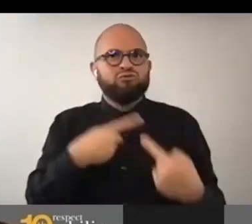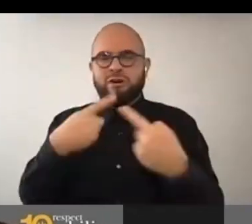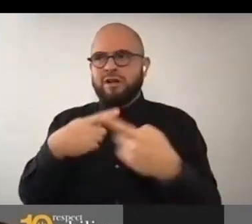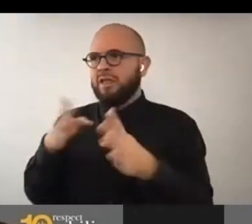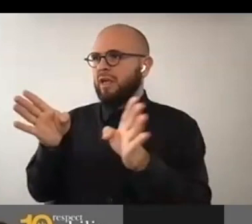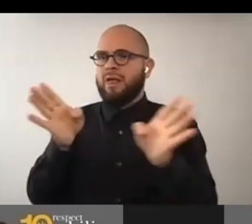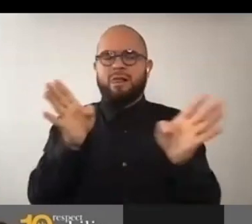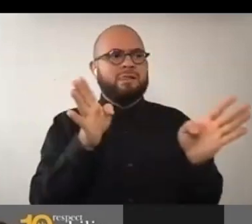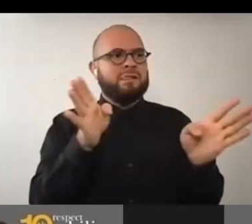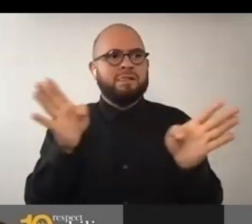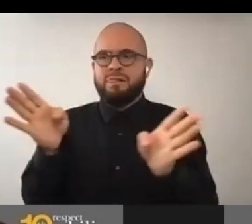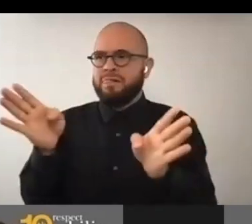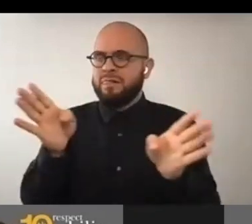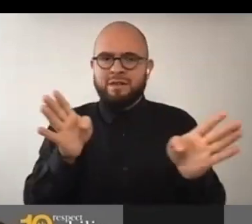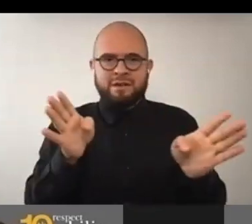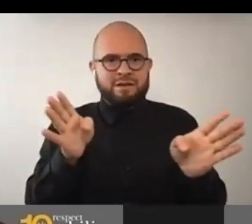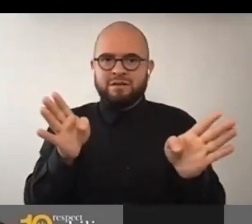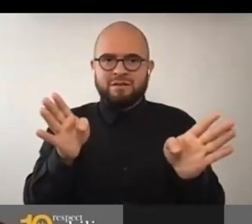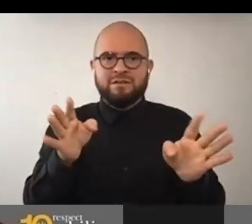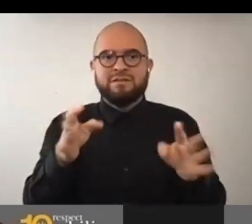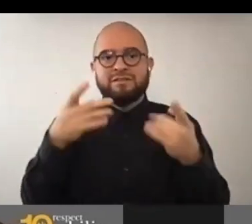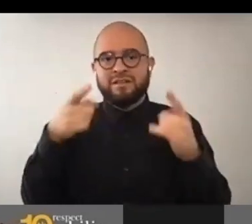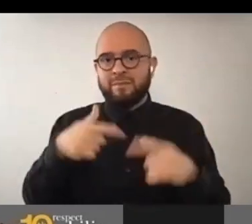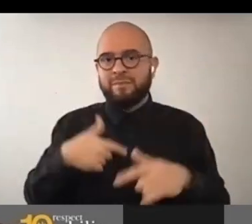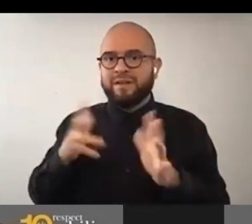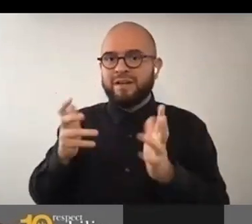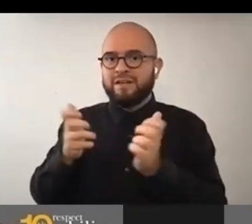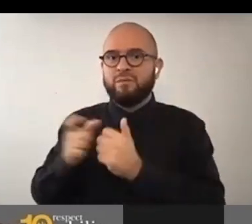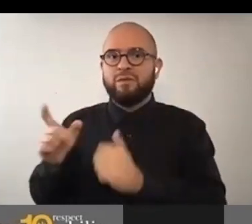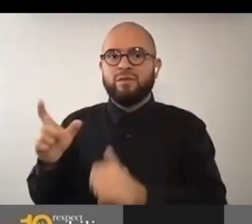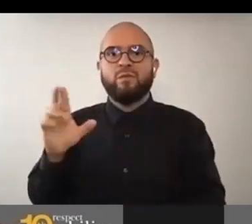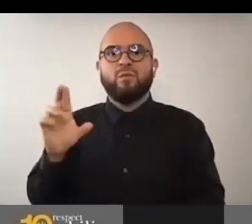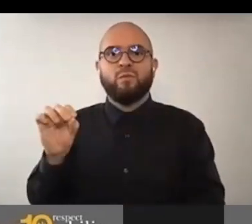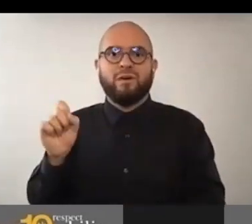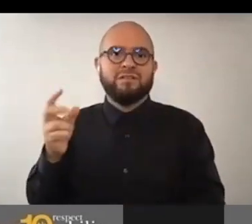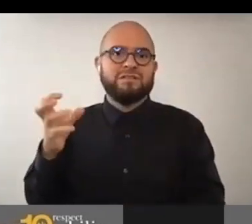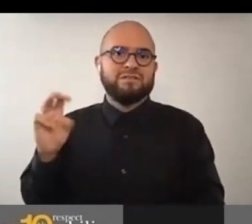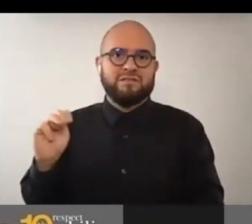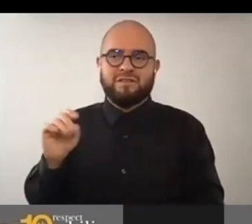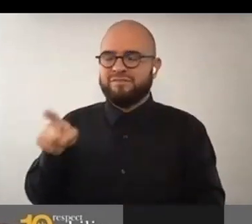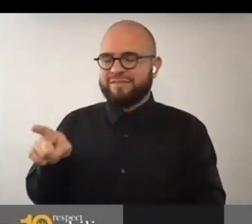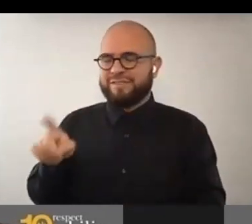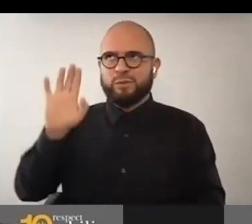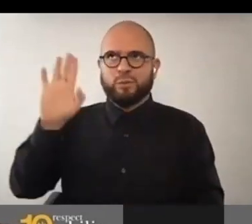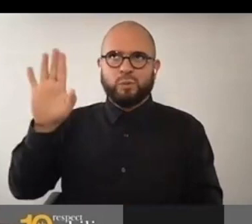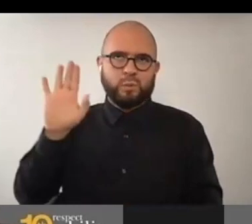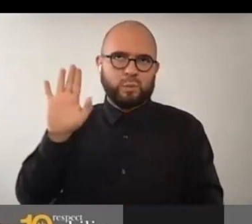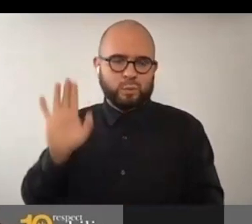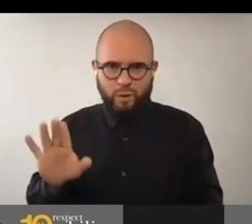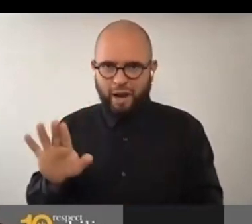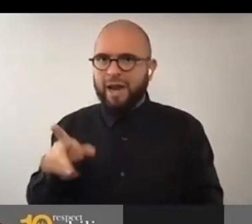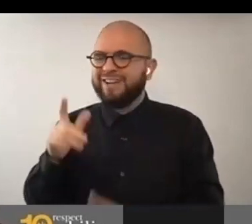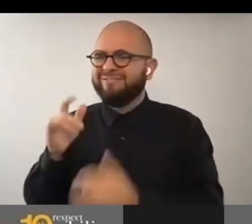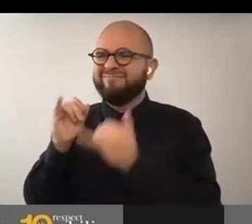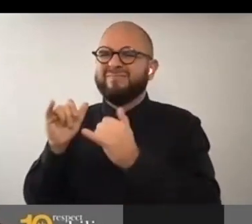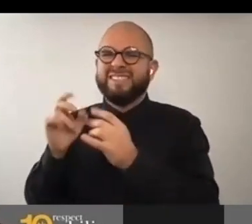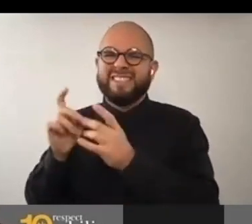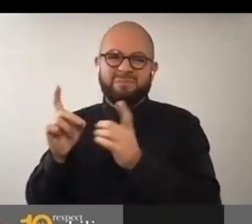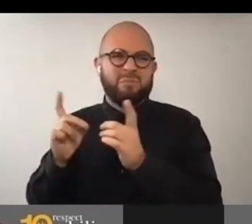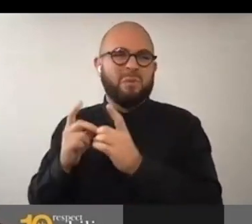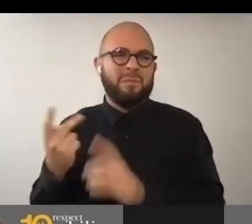to Rostam. Rostam is great. And he's in the same department I'm in, and he's been a